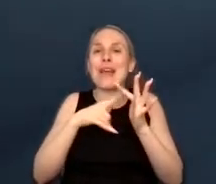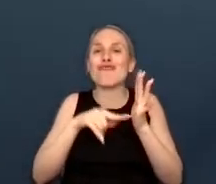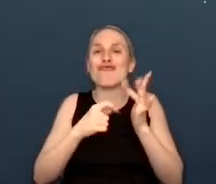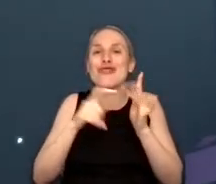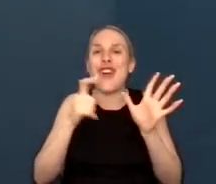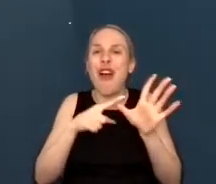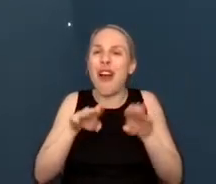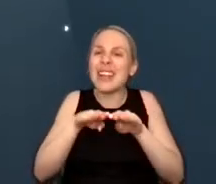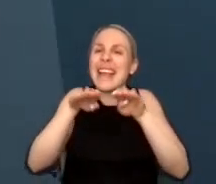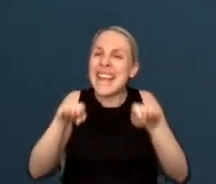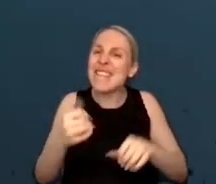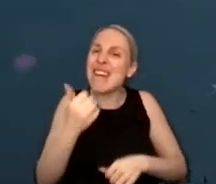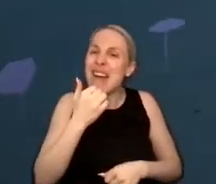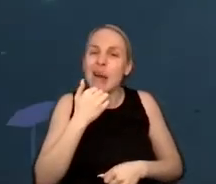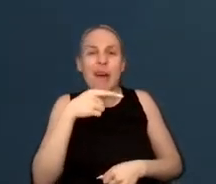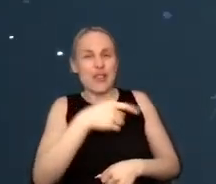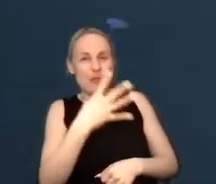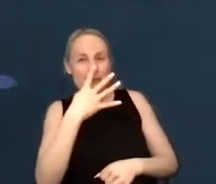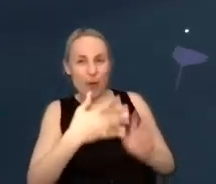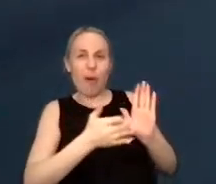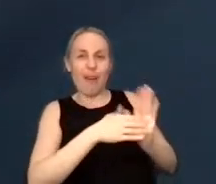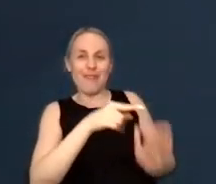even number. Such a 4. Okay, wait.